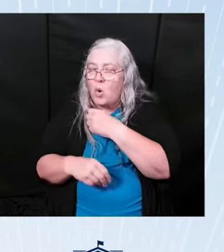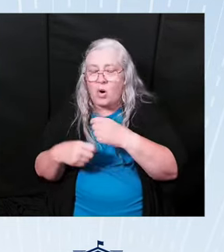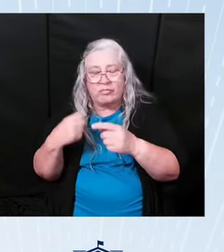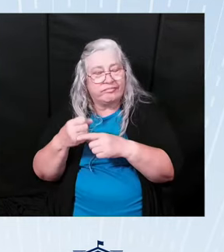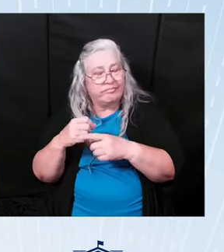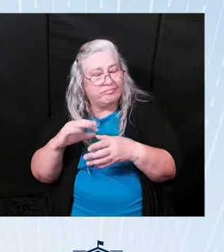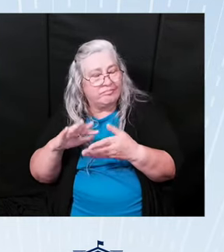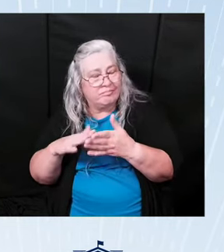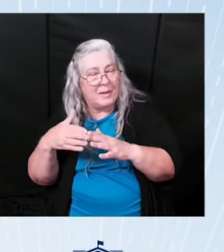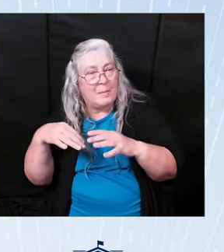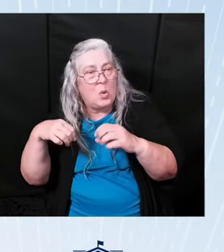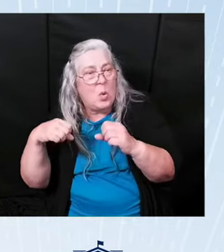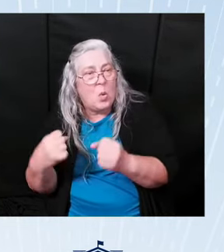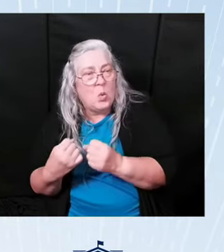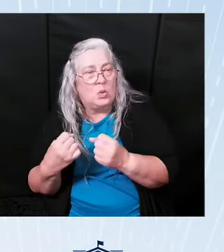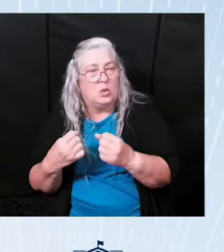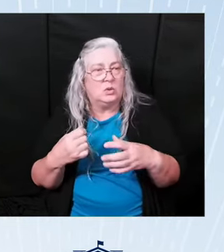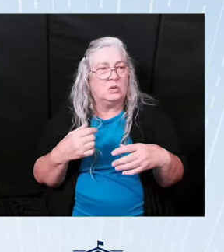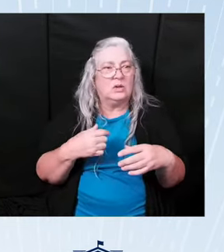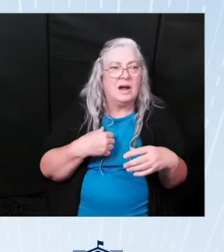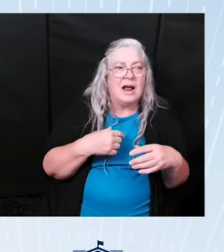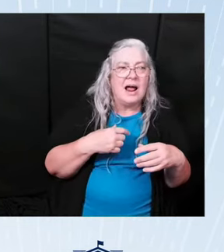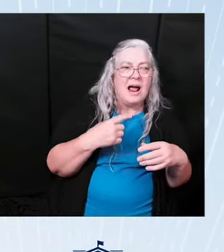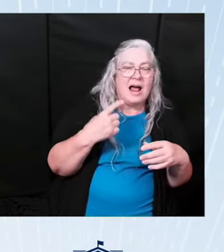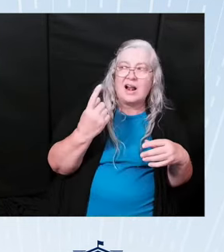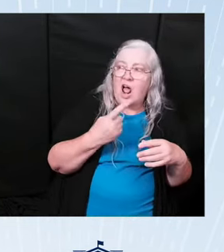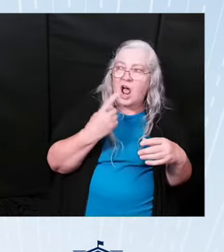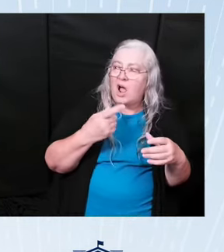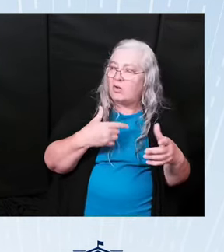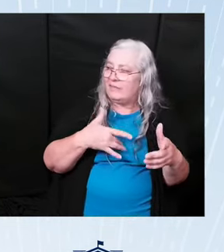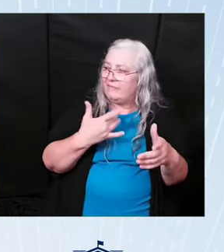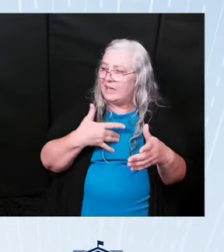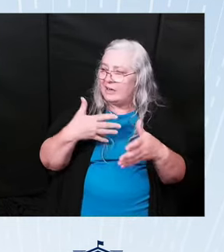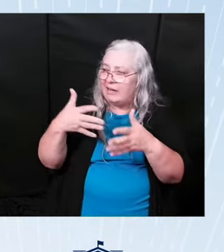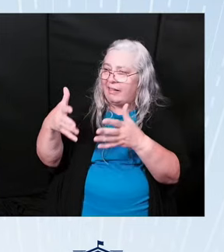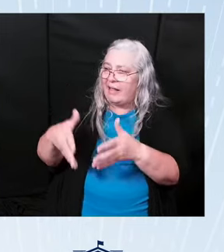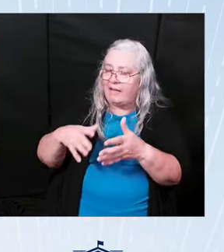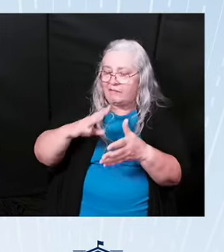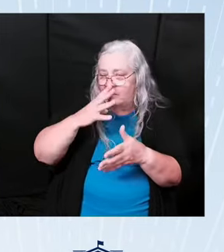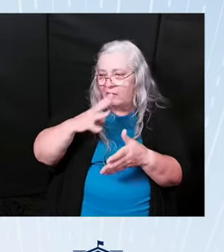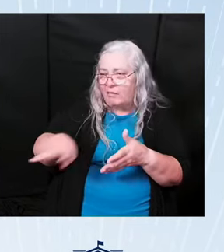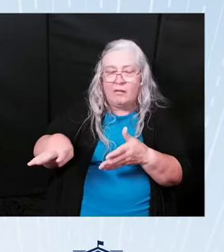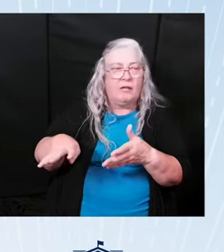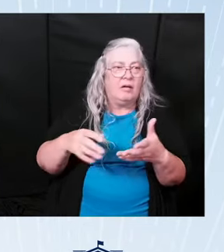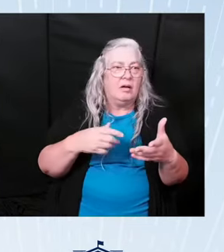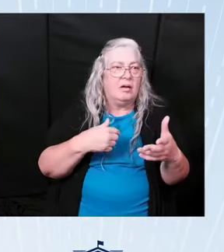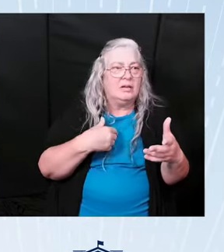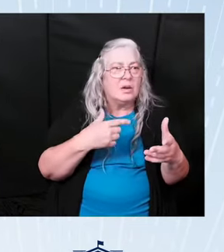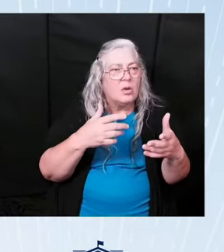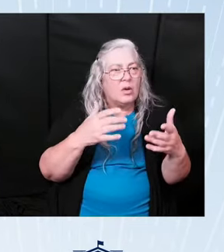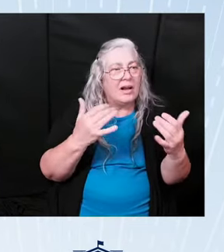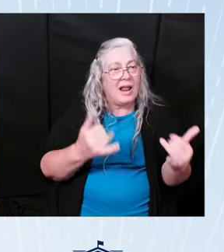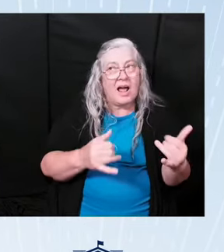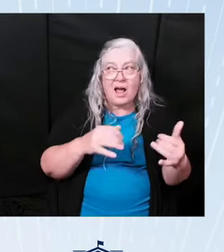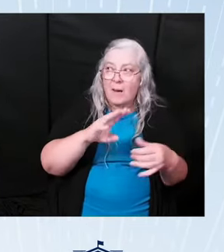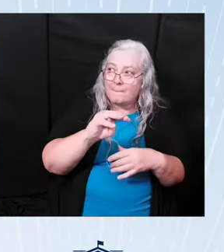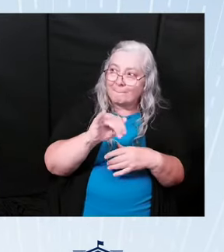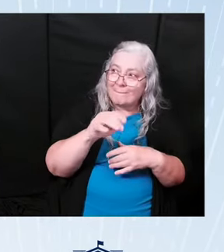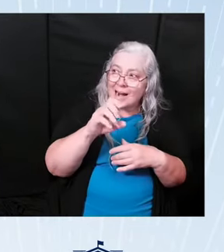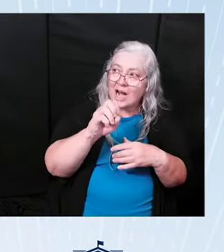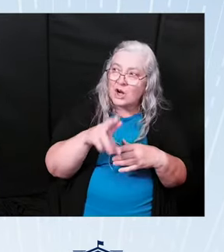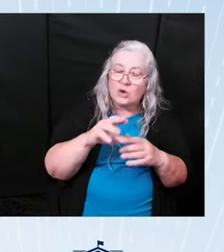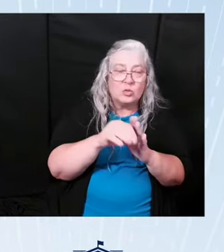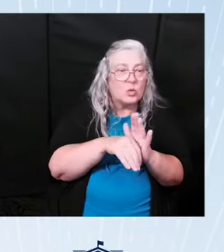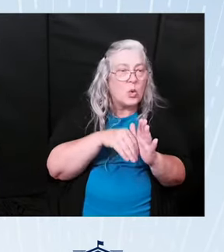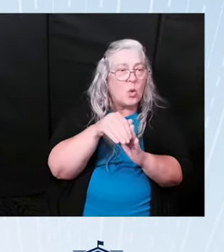was focused on turning it into a story really of resurrection and redemption from the unlikeliest of places, because that's what